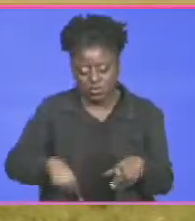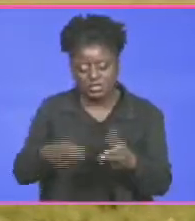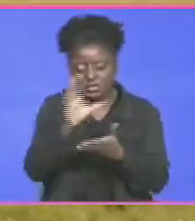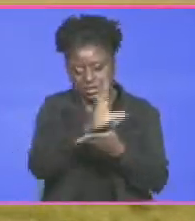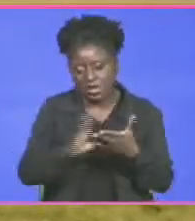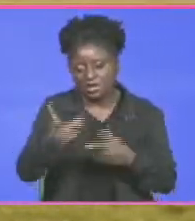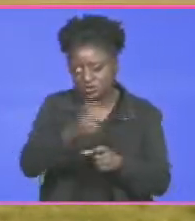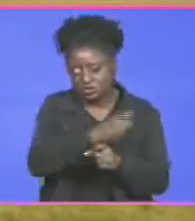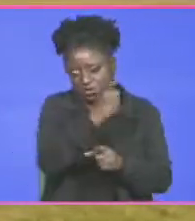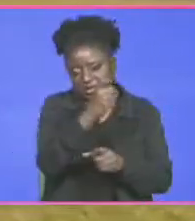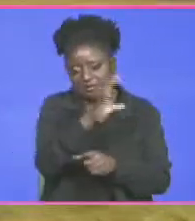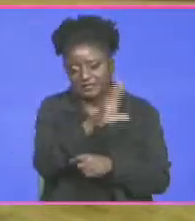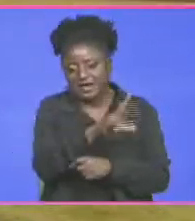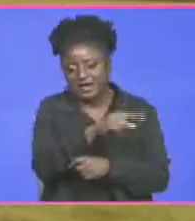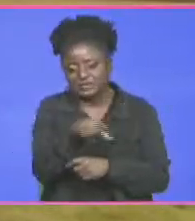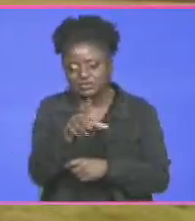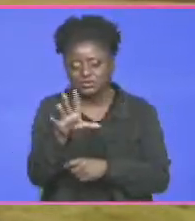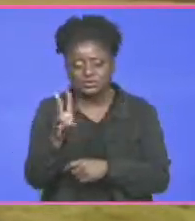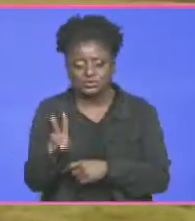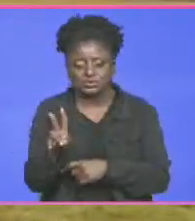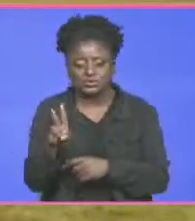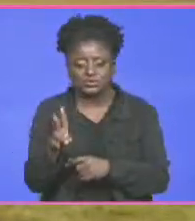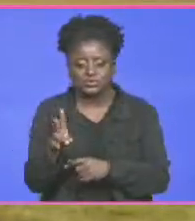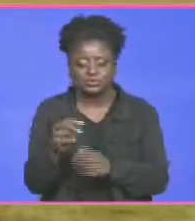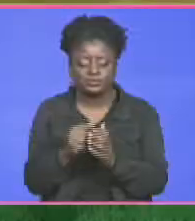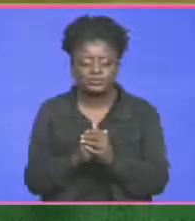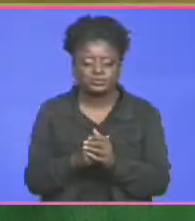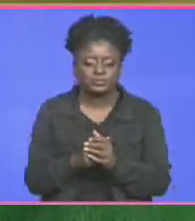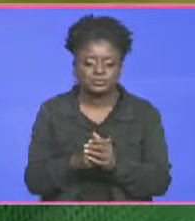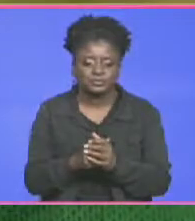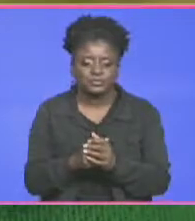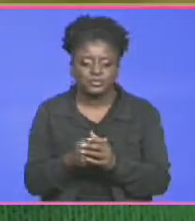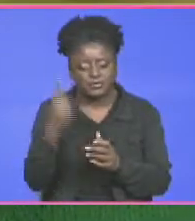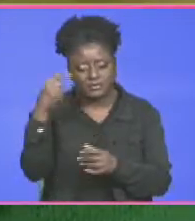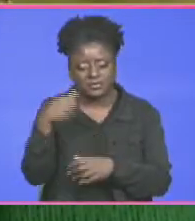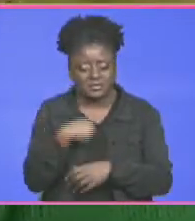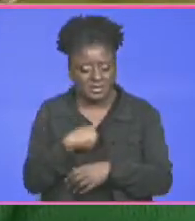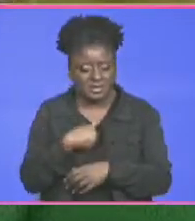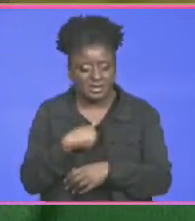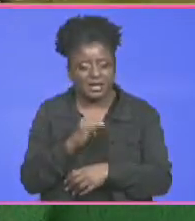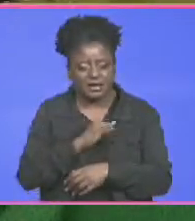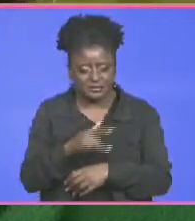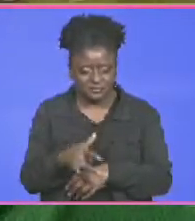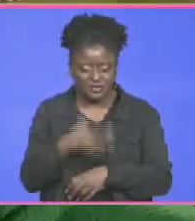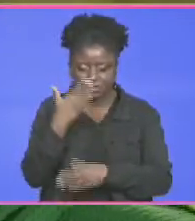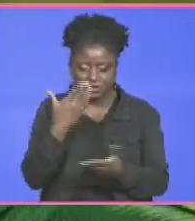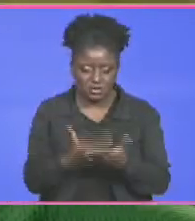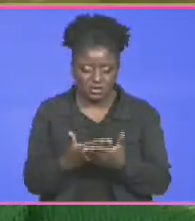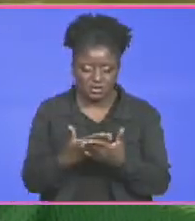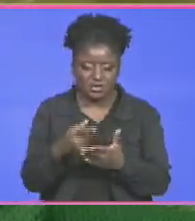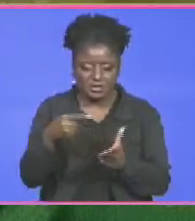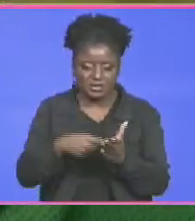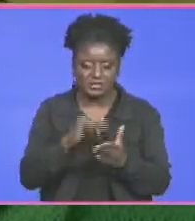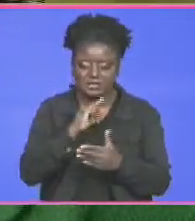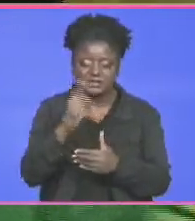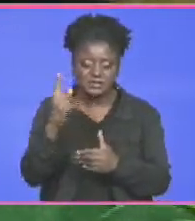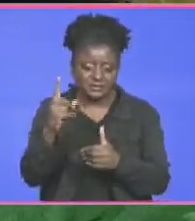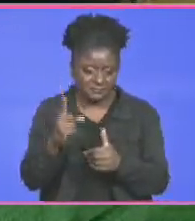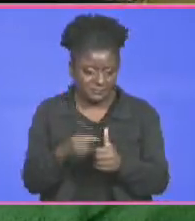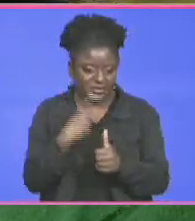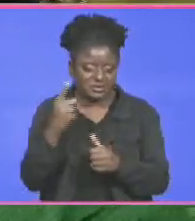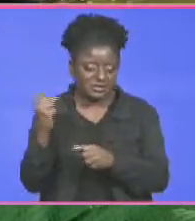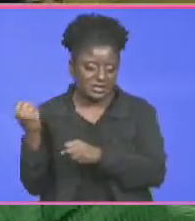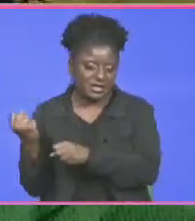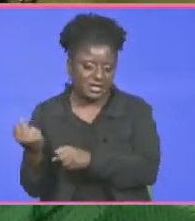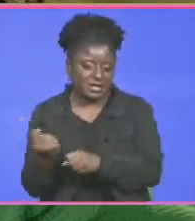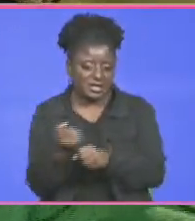game 5-2. Comments, take game one. For me personally, I feel really good in myself because this is the first hit